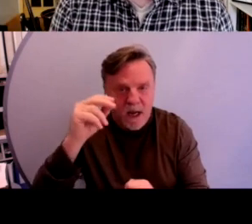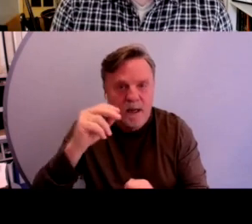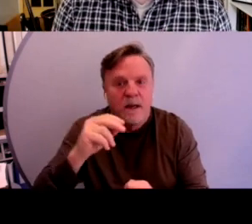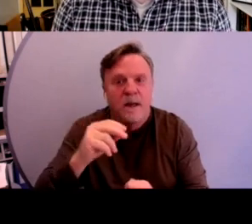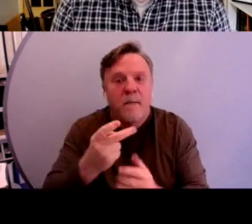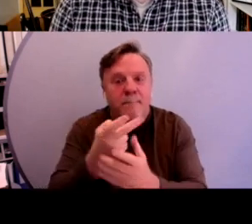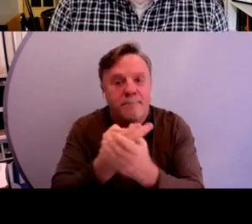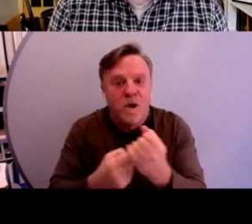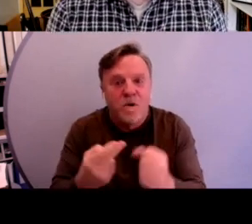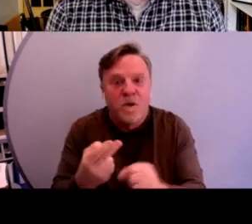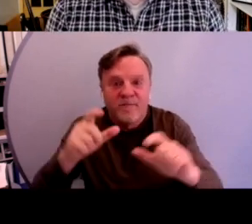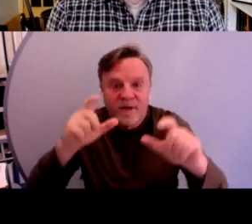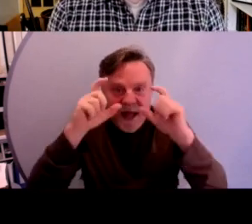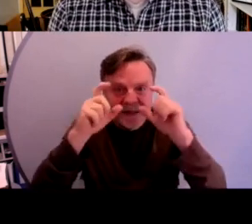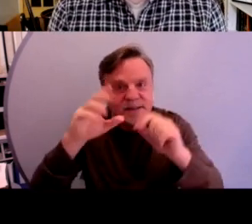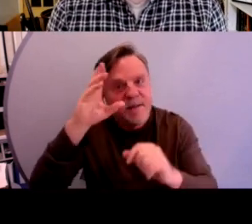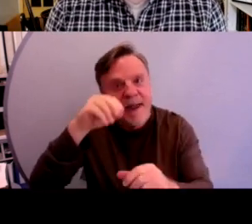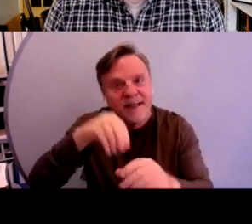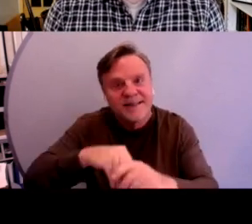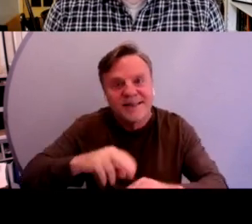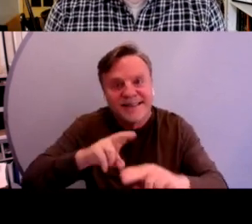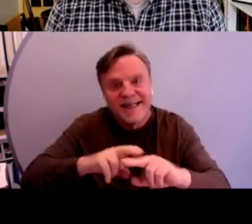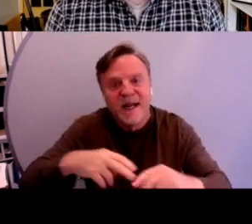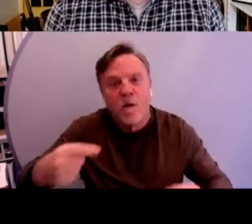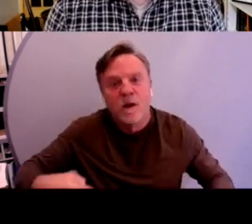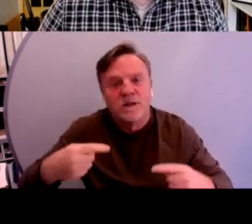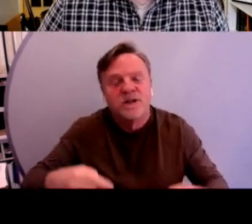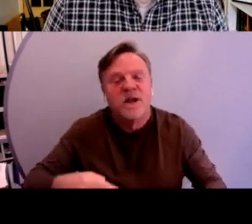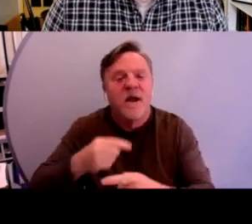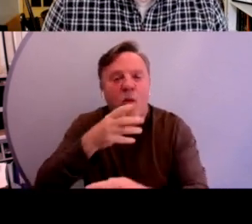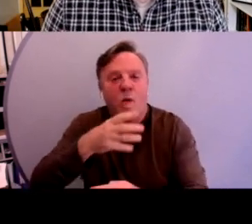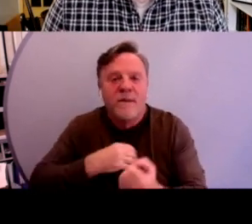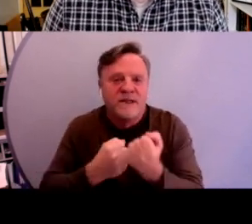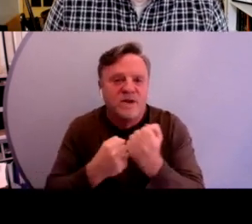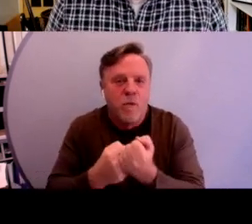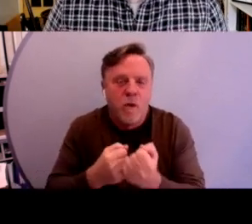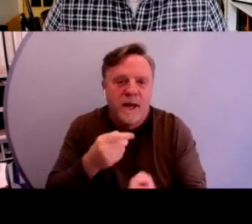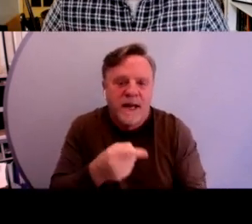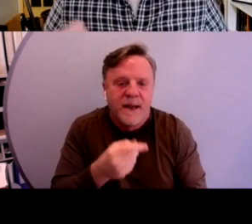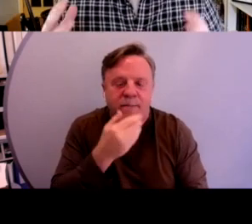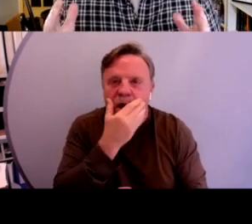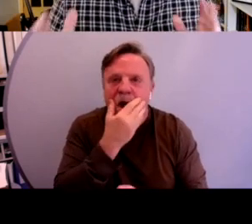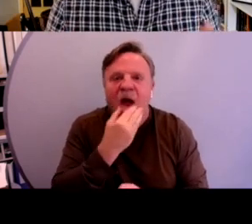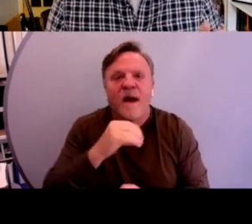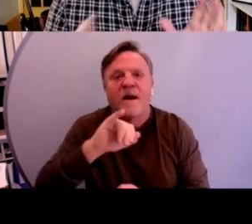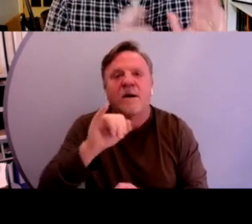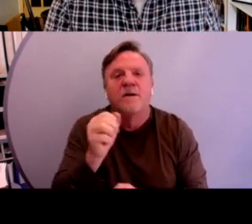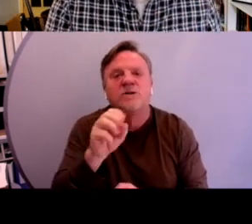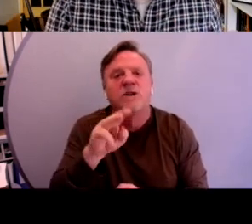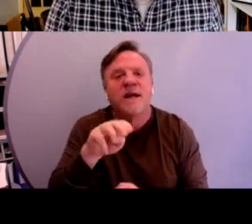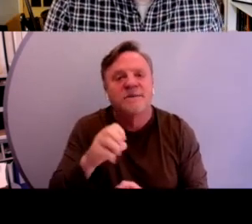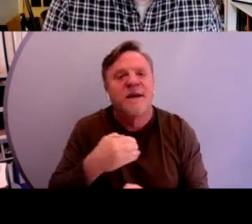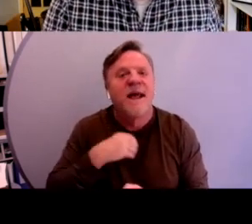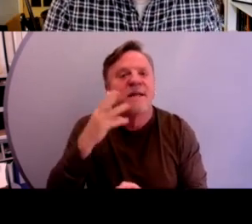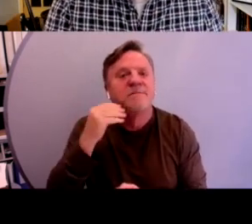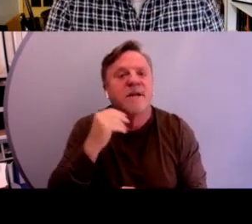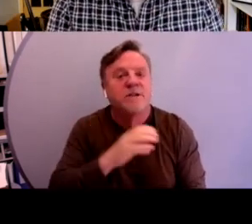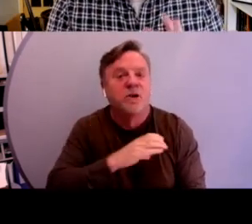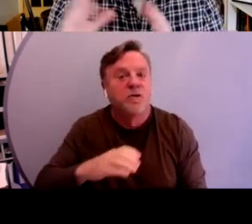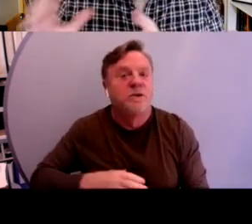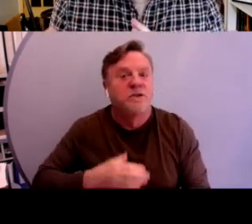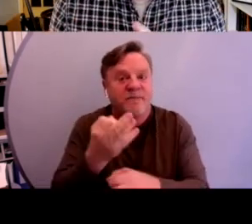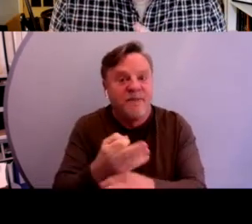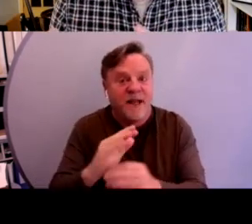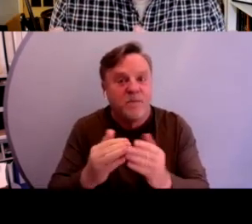with glasses. The man's in a wheelchair, and so she's supporting him here. And so Jasmine had experiences in Christian faith communities, but not